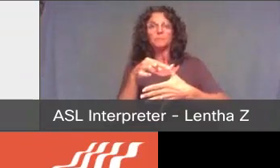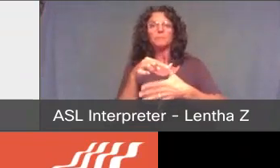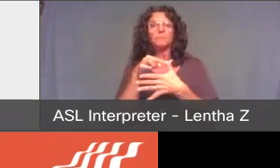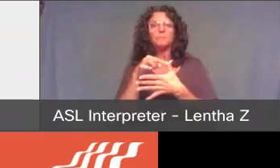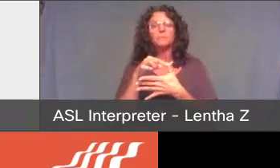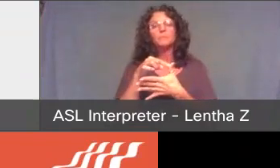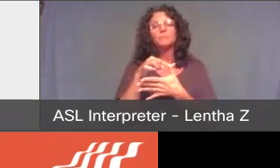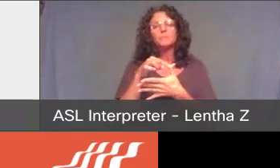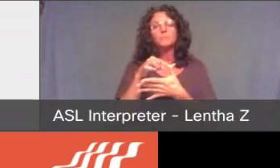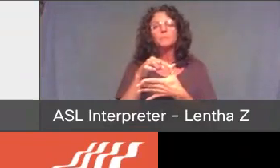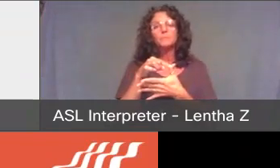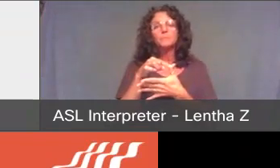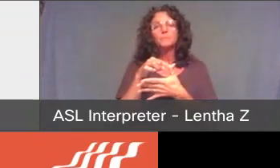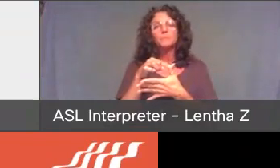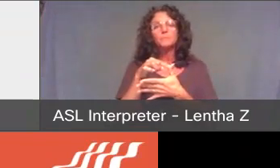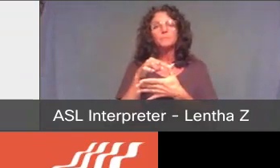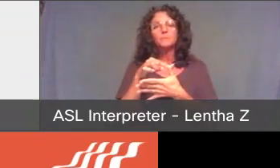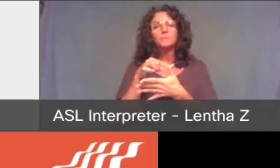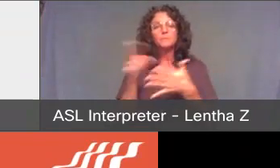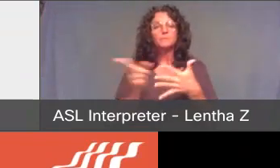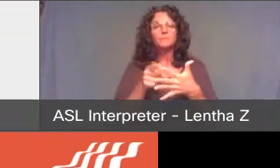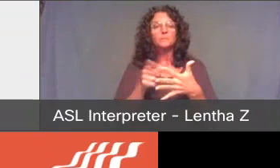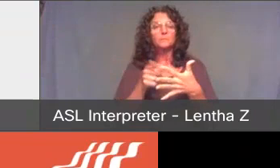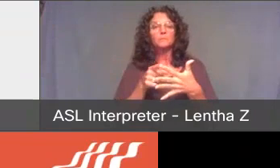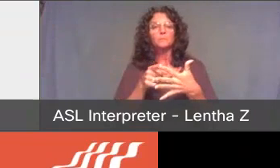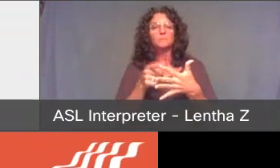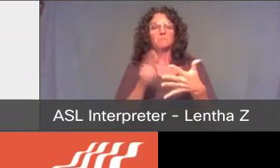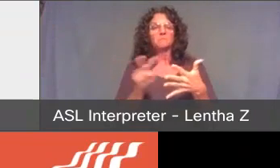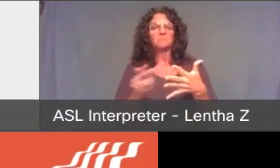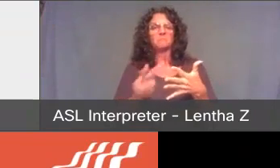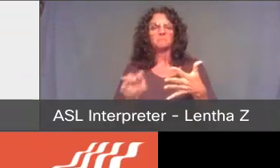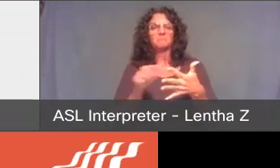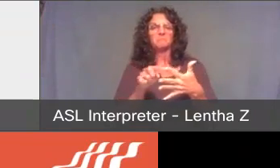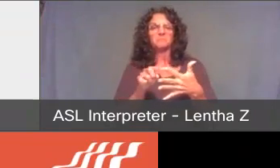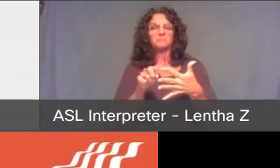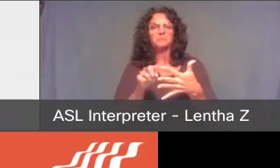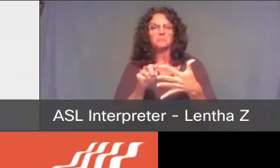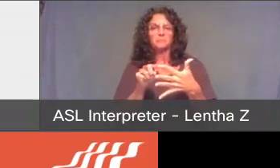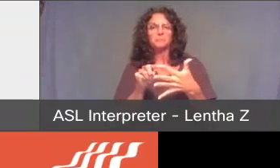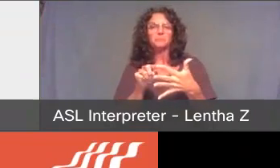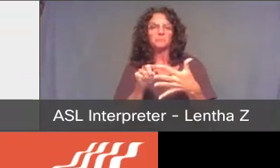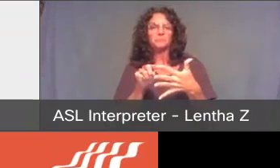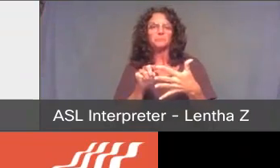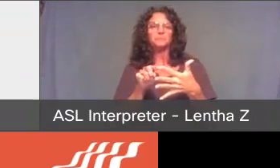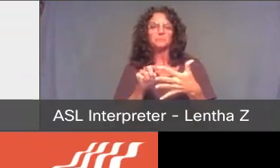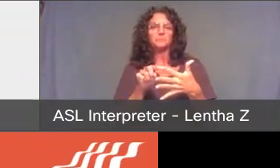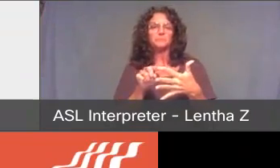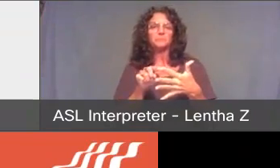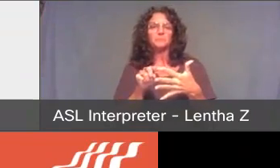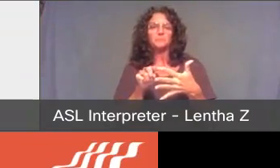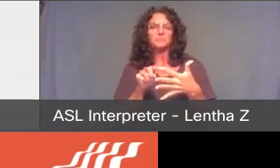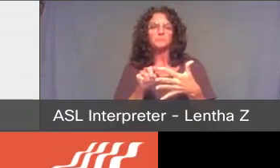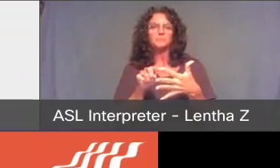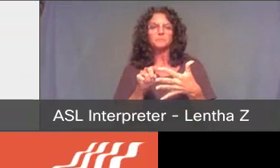trauma history. The second is an Eritrean refugee man who speaks limited English, doesn't have a car, but had a